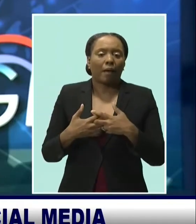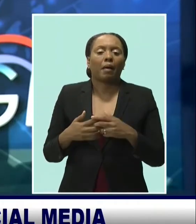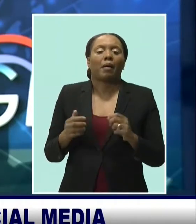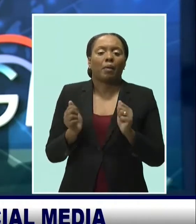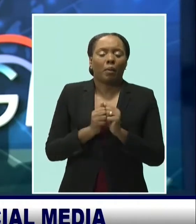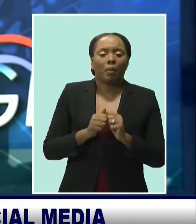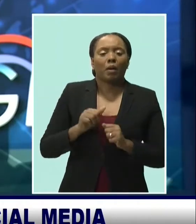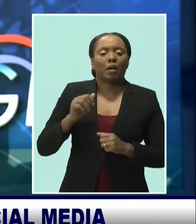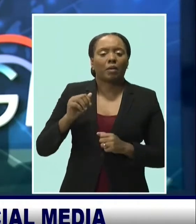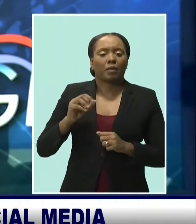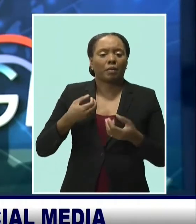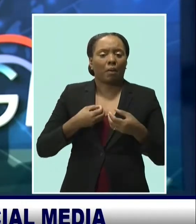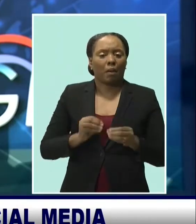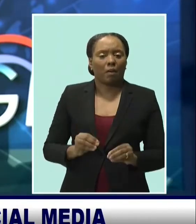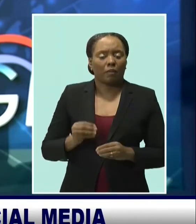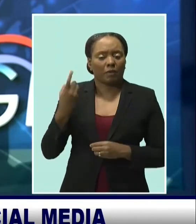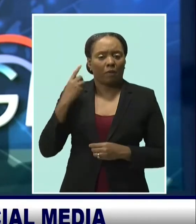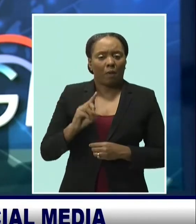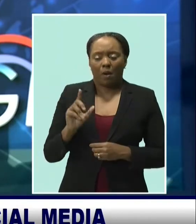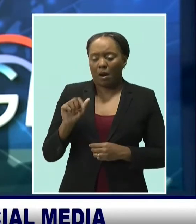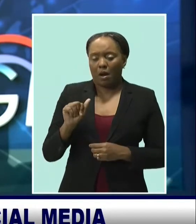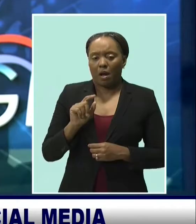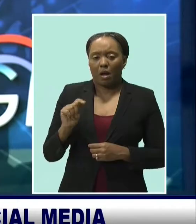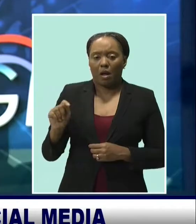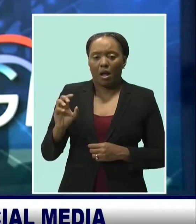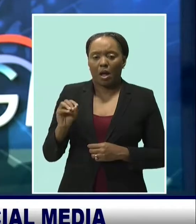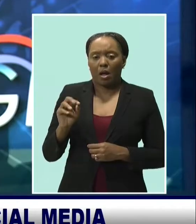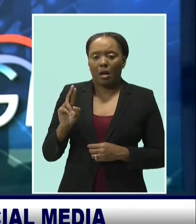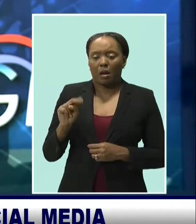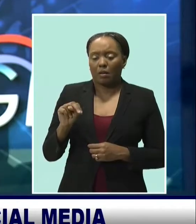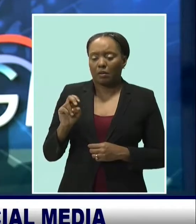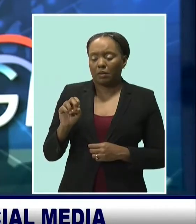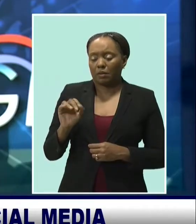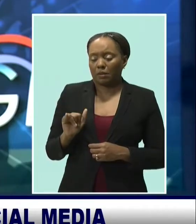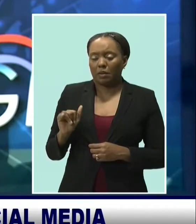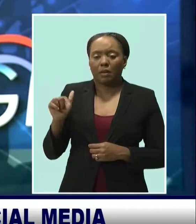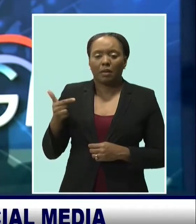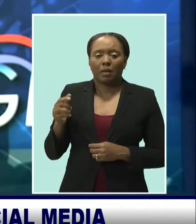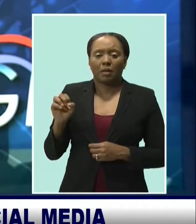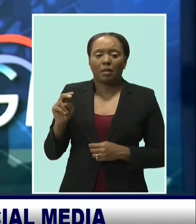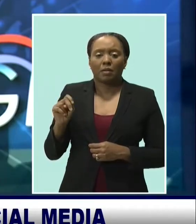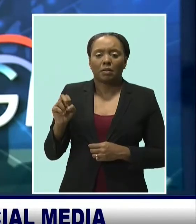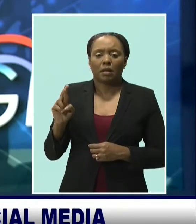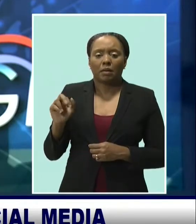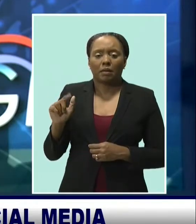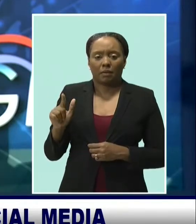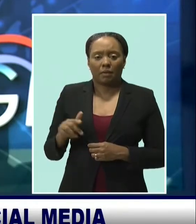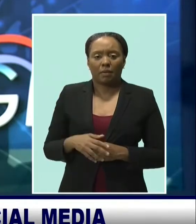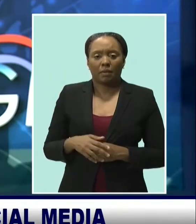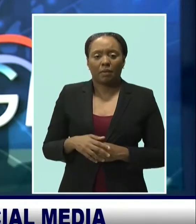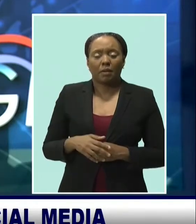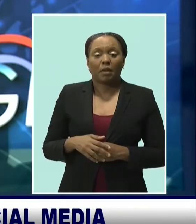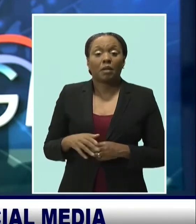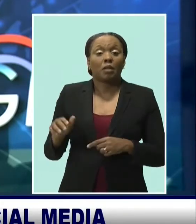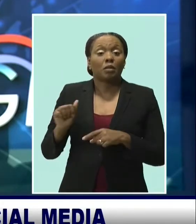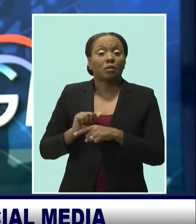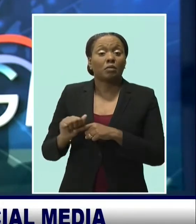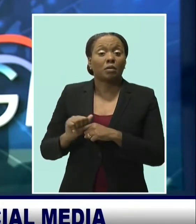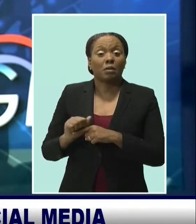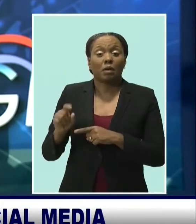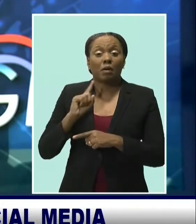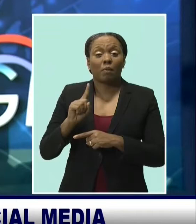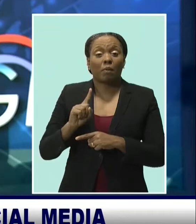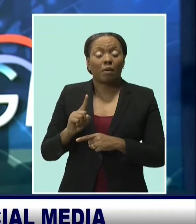General. USAID Regional Representative for the Eastern and Southern Caribbean, Clinton White, says the training is intended